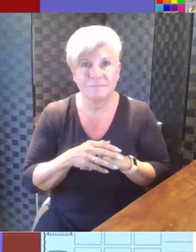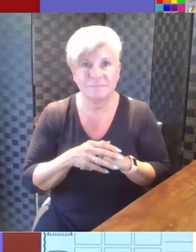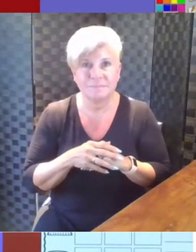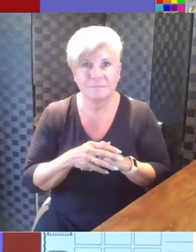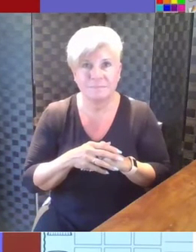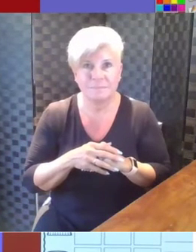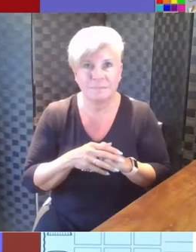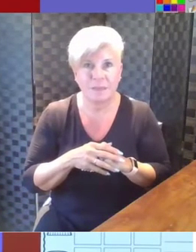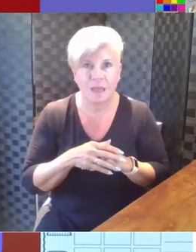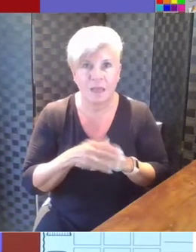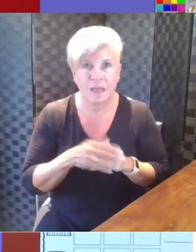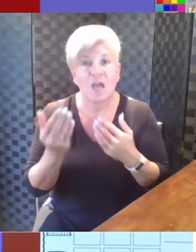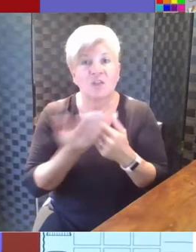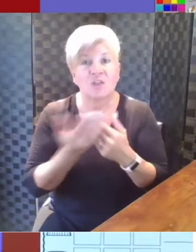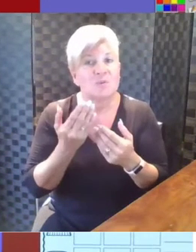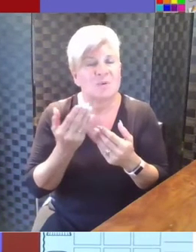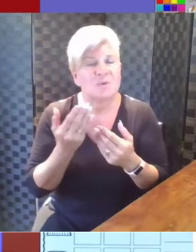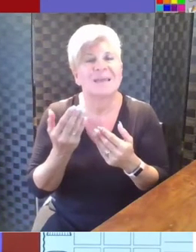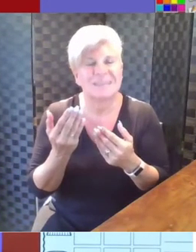Let's switch to a new color.